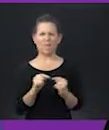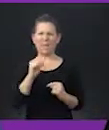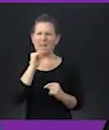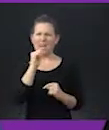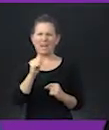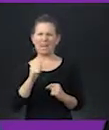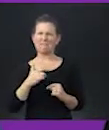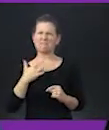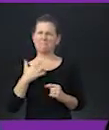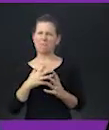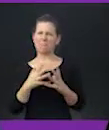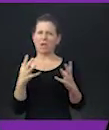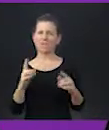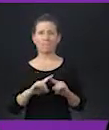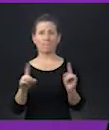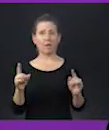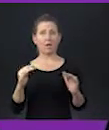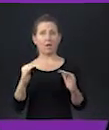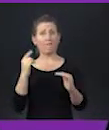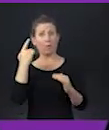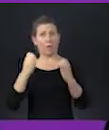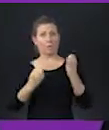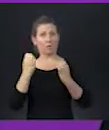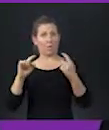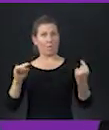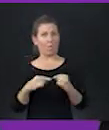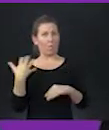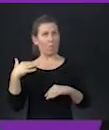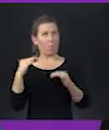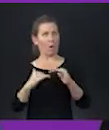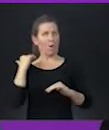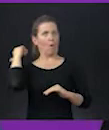I'm hypersensitive when it comes to emotional pain.